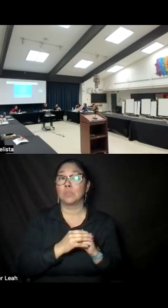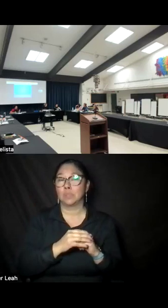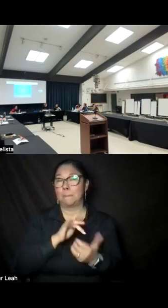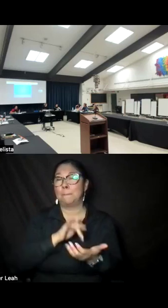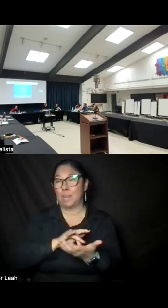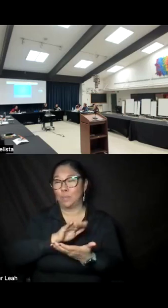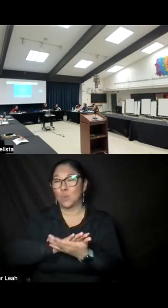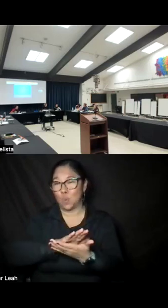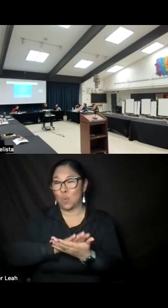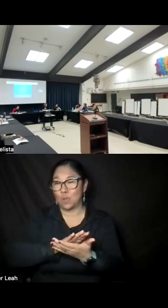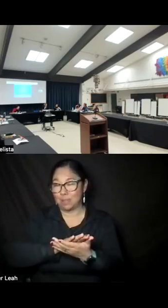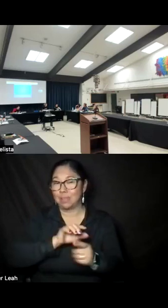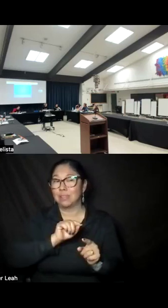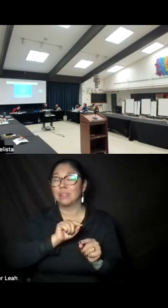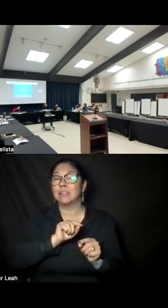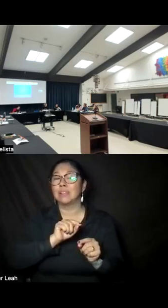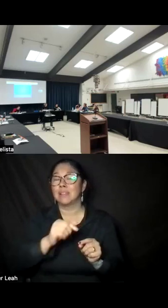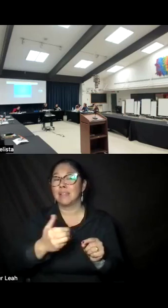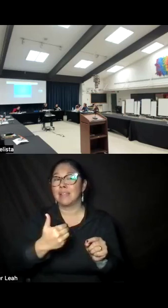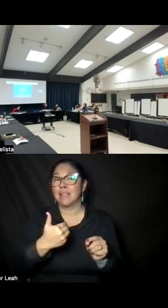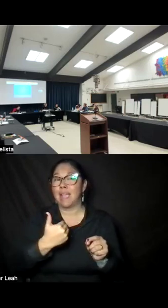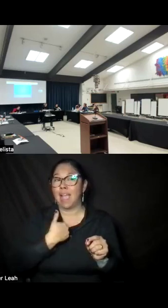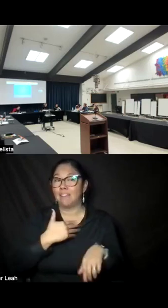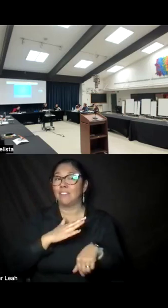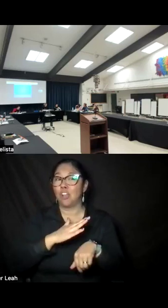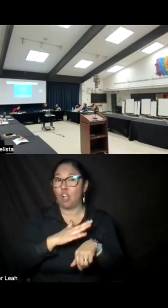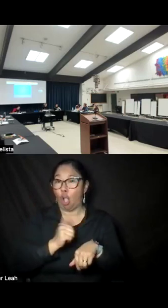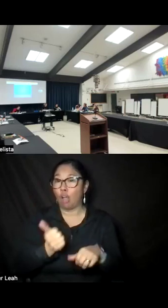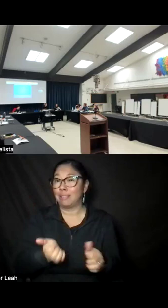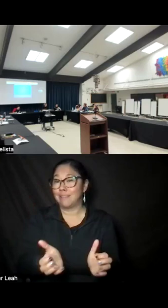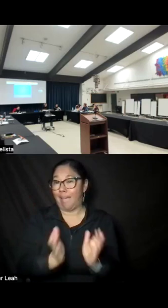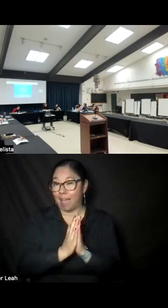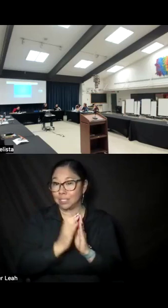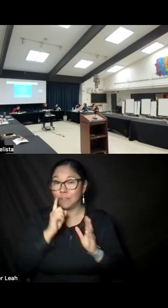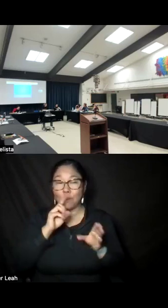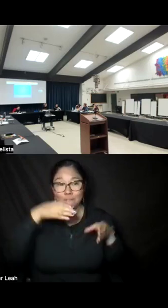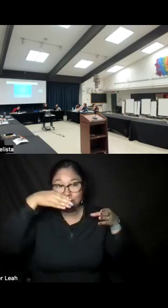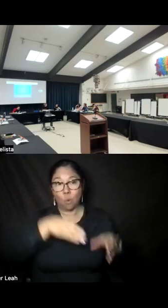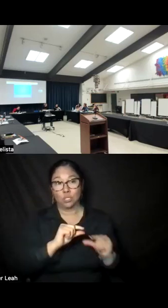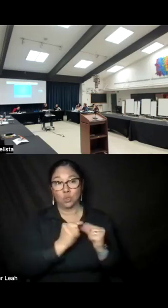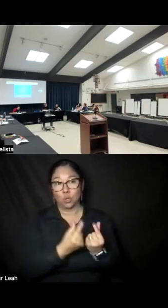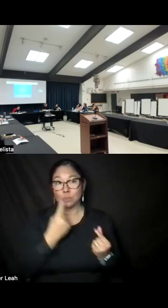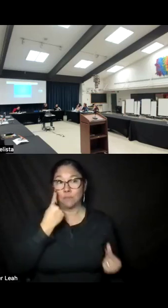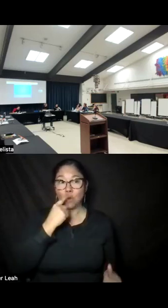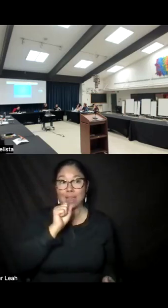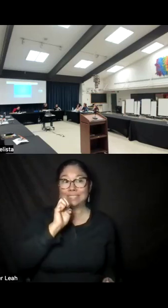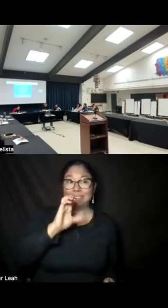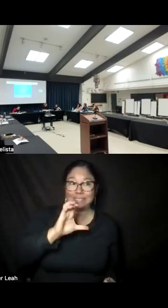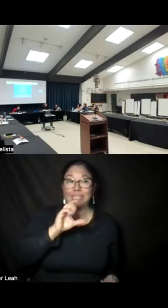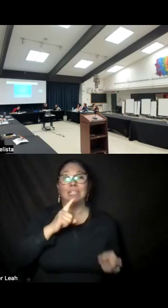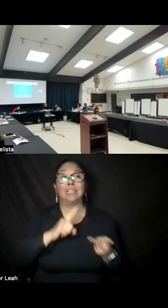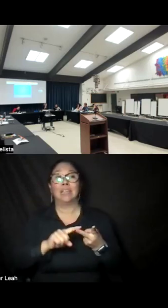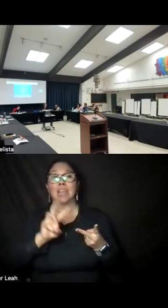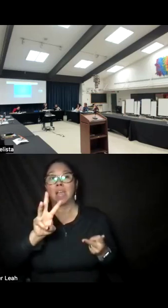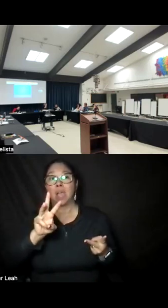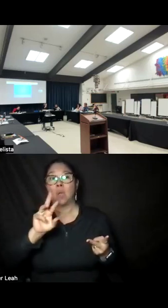school, there was a call to ask for focus groups for SSC as well as for WASC. So